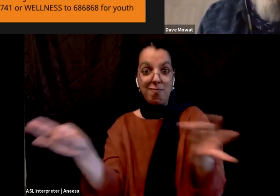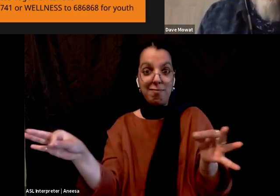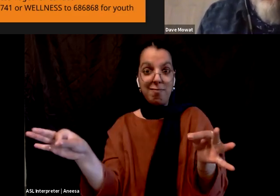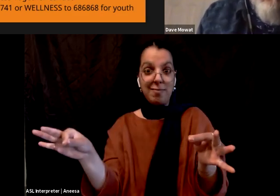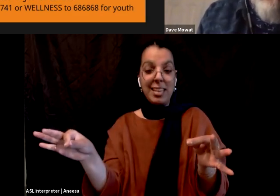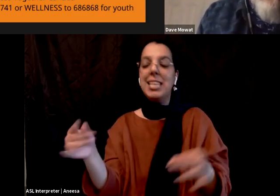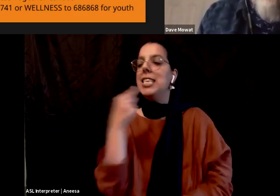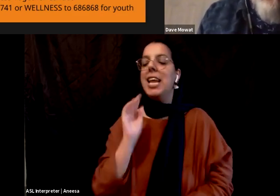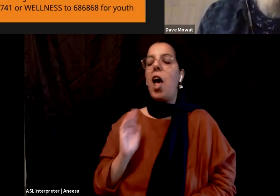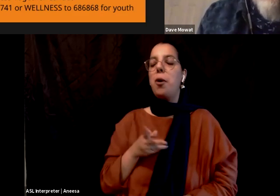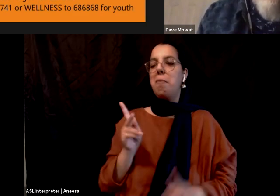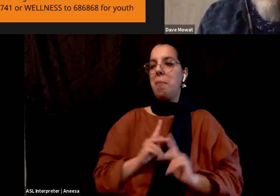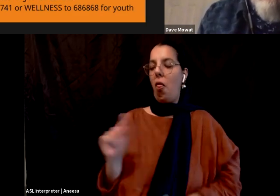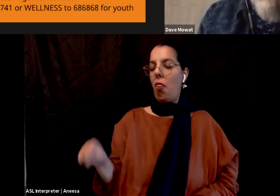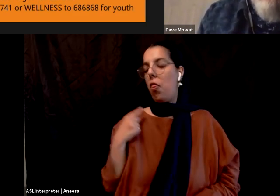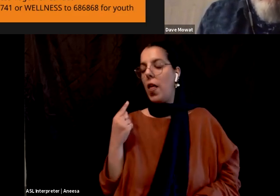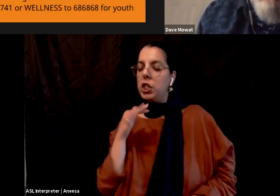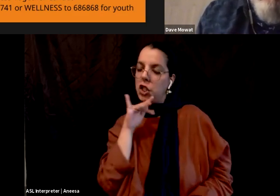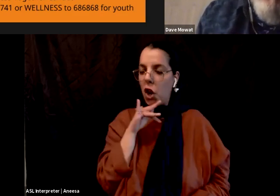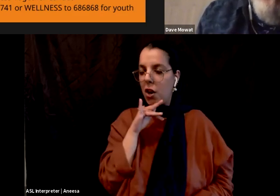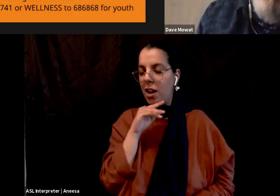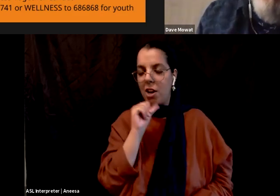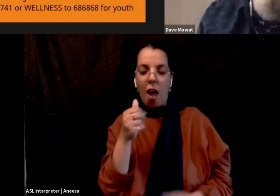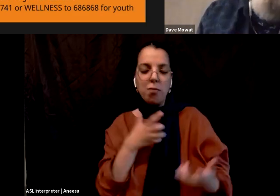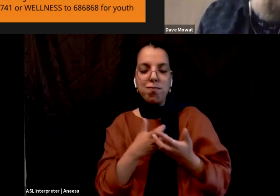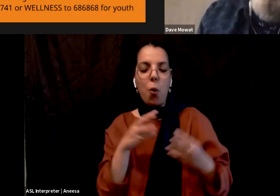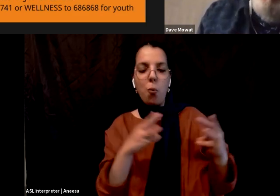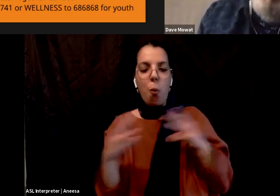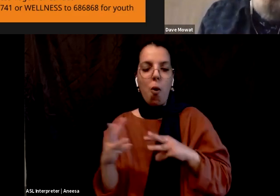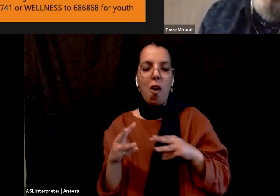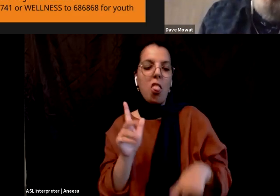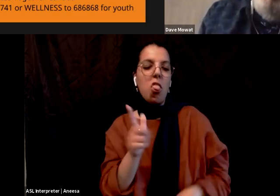dirty, unwarlike, idle.